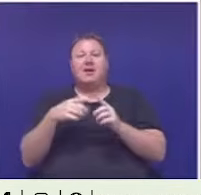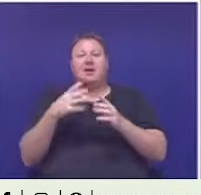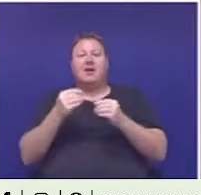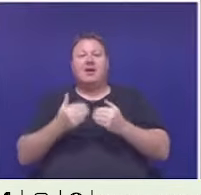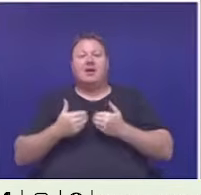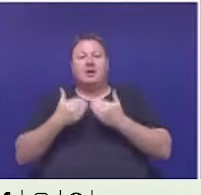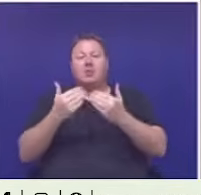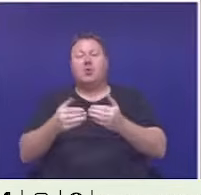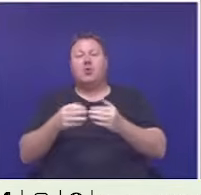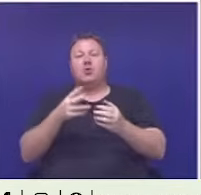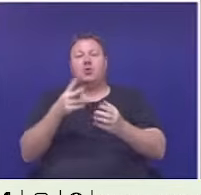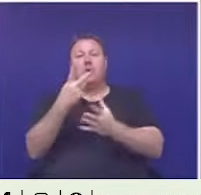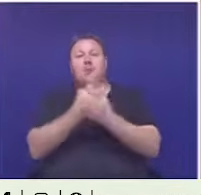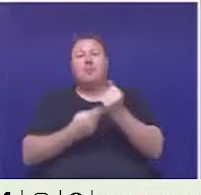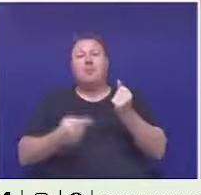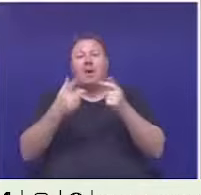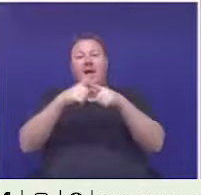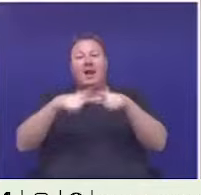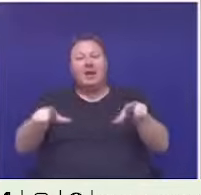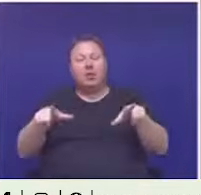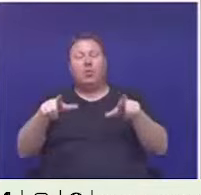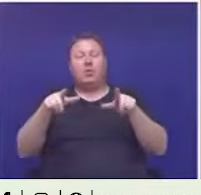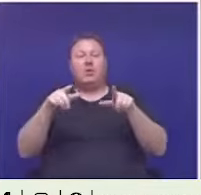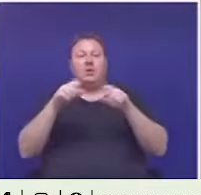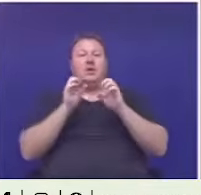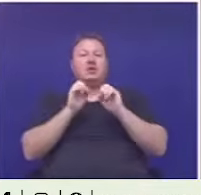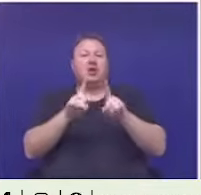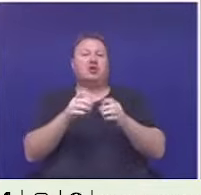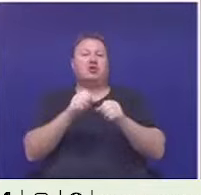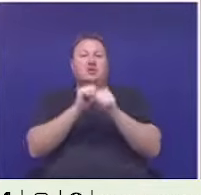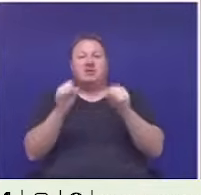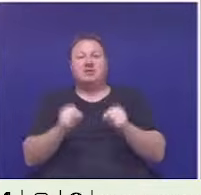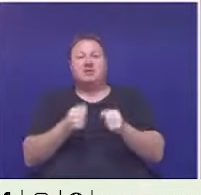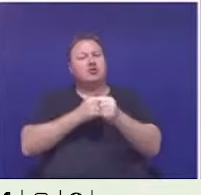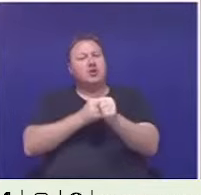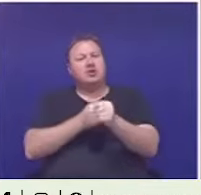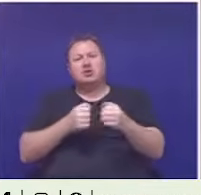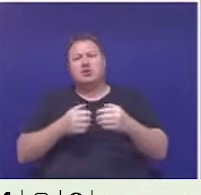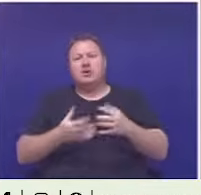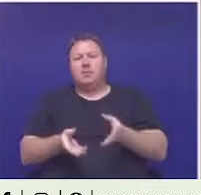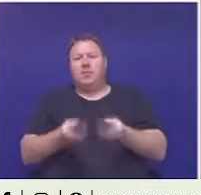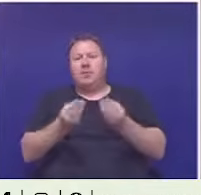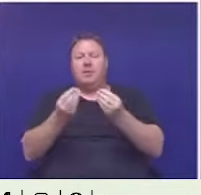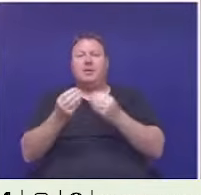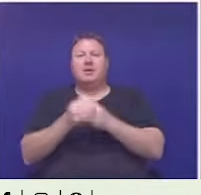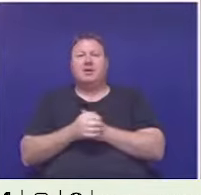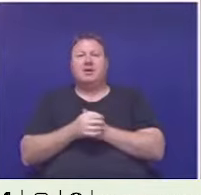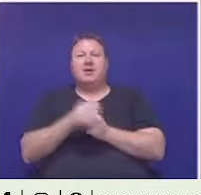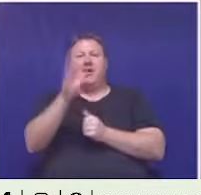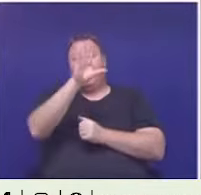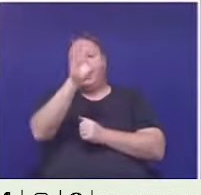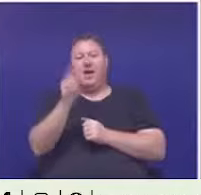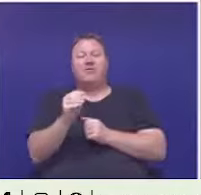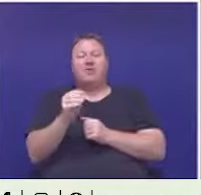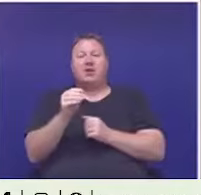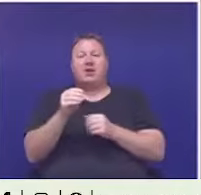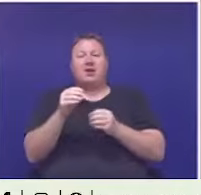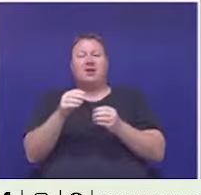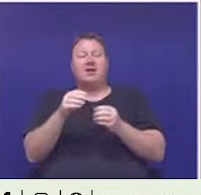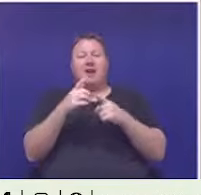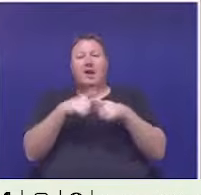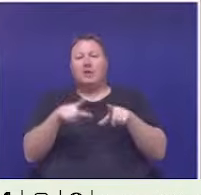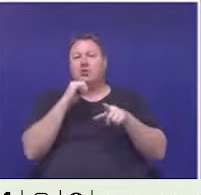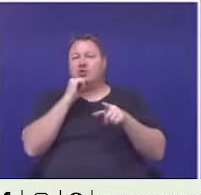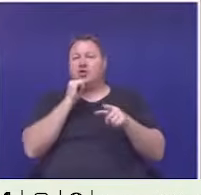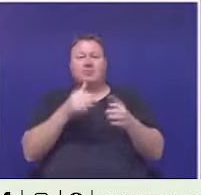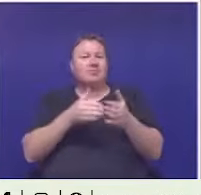tongue-based bilingual education, which we've adopted as a strategy and as a priority, is that African languages are not a hindrance to literacy.